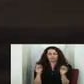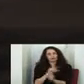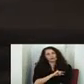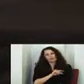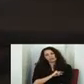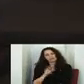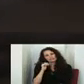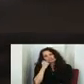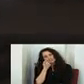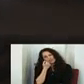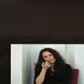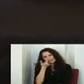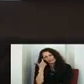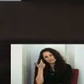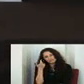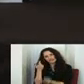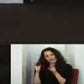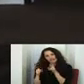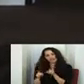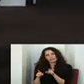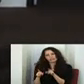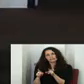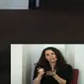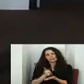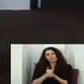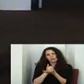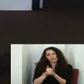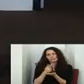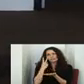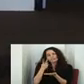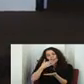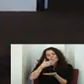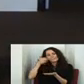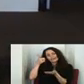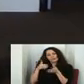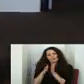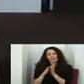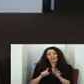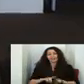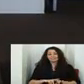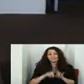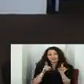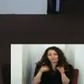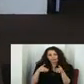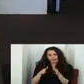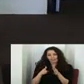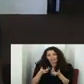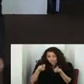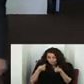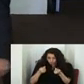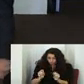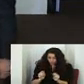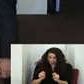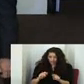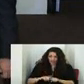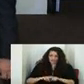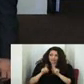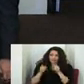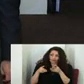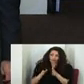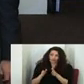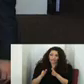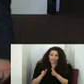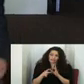happens. So help us to see a better way, or a different way, to try a different way, to be